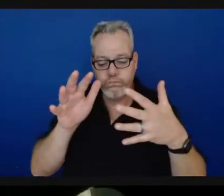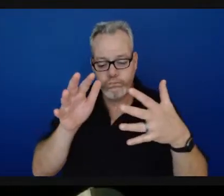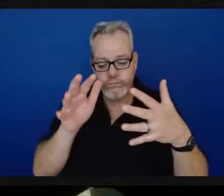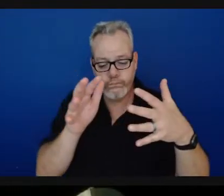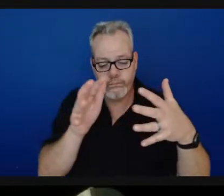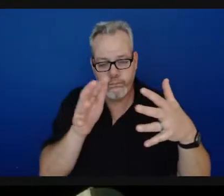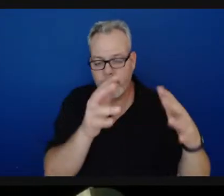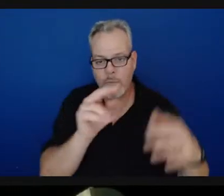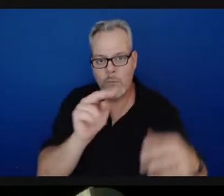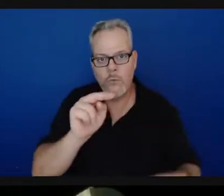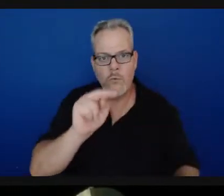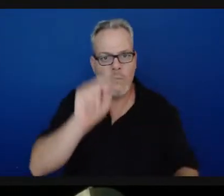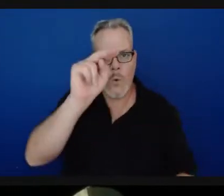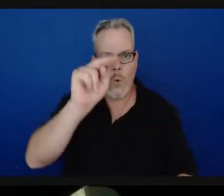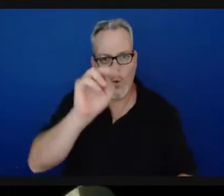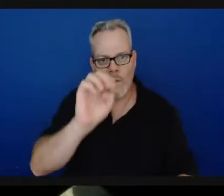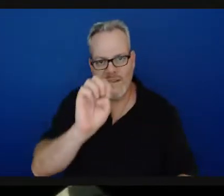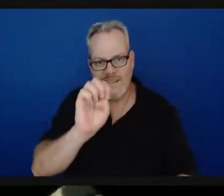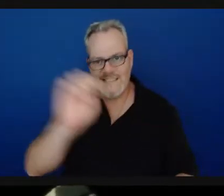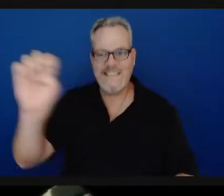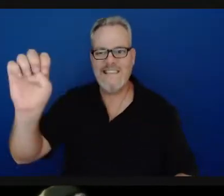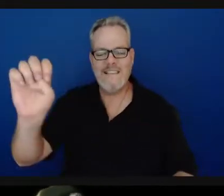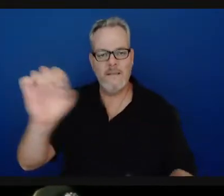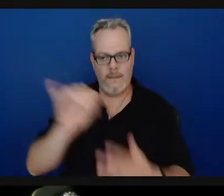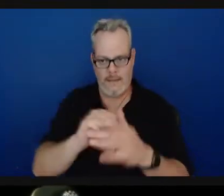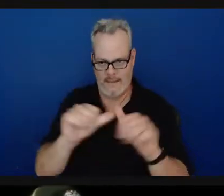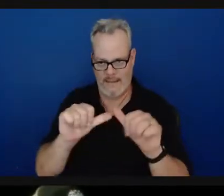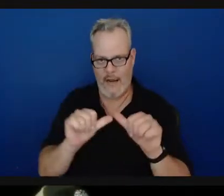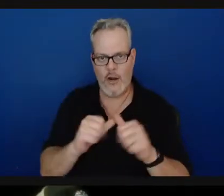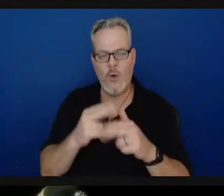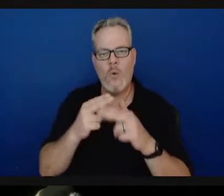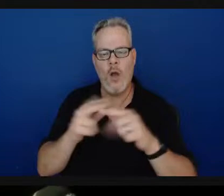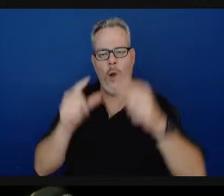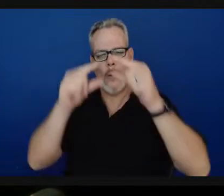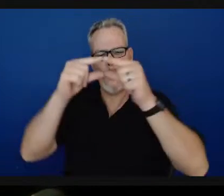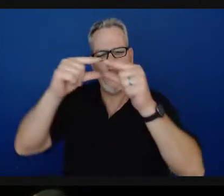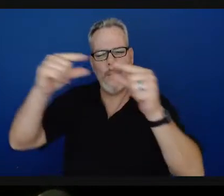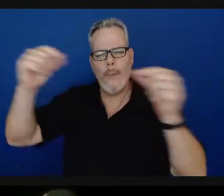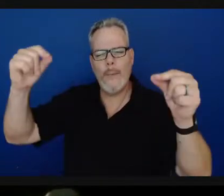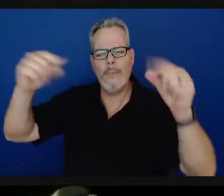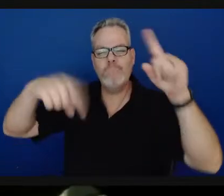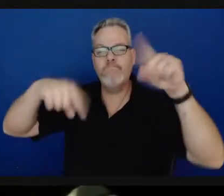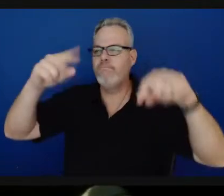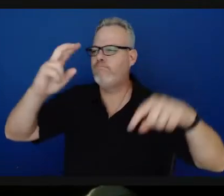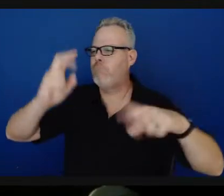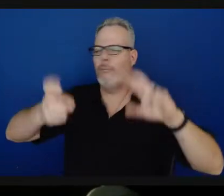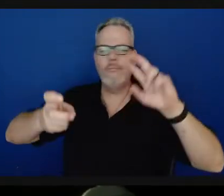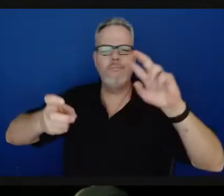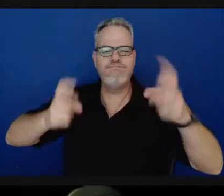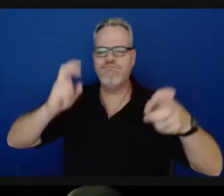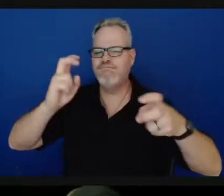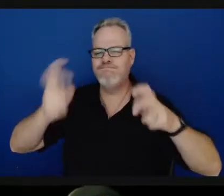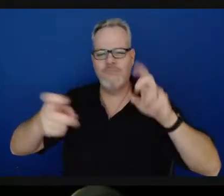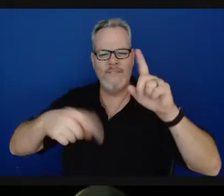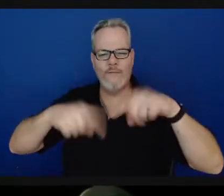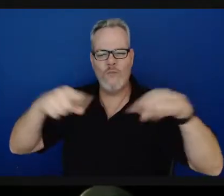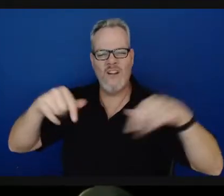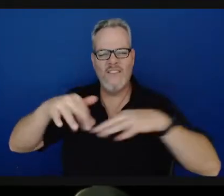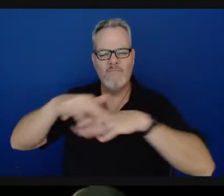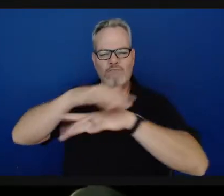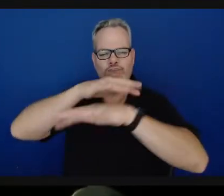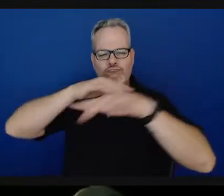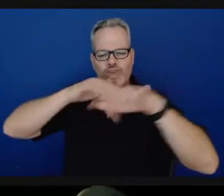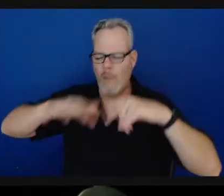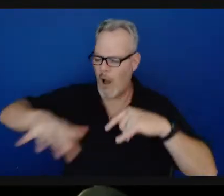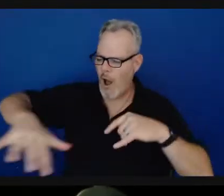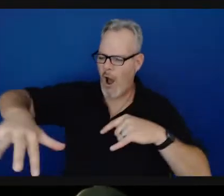east there. That's that episode 4 that put all this Pele's hair and gas towards over the island and areas nearby.